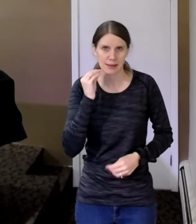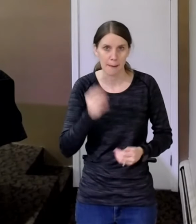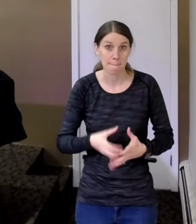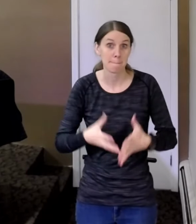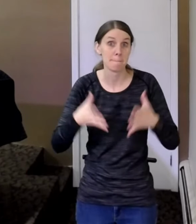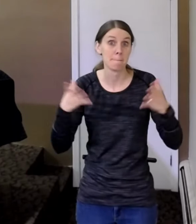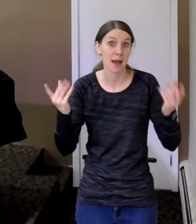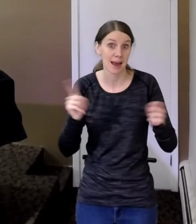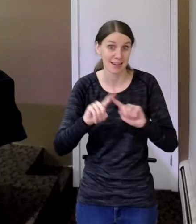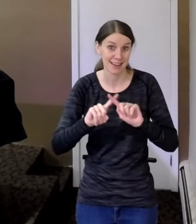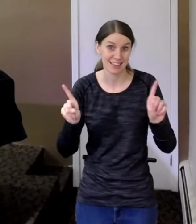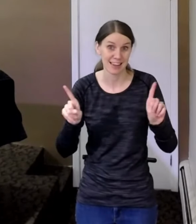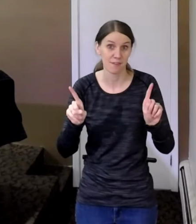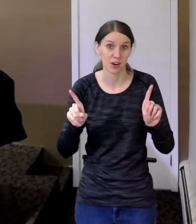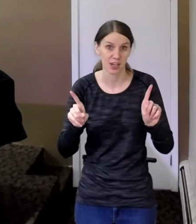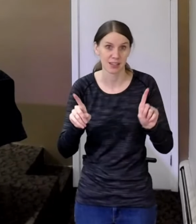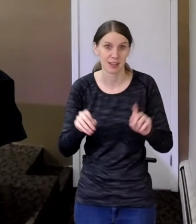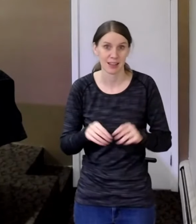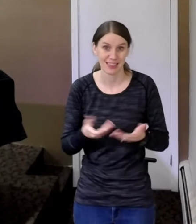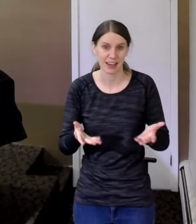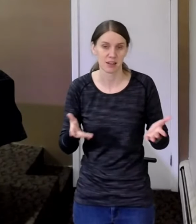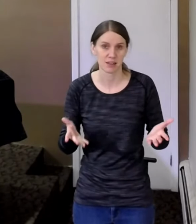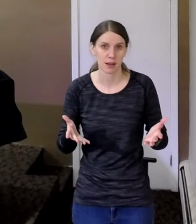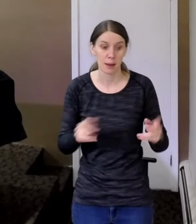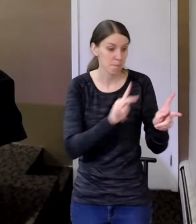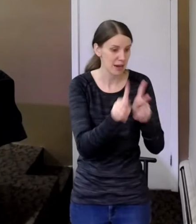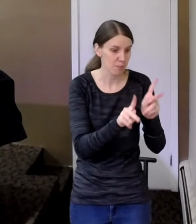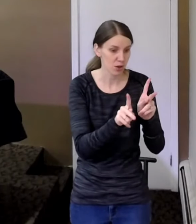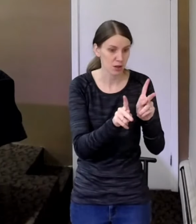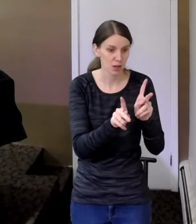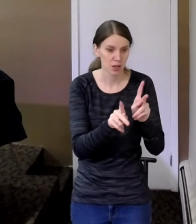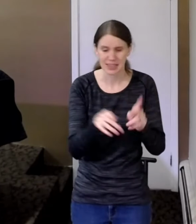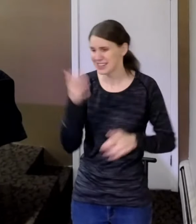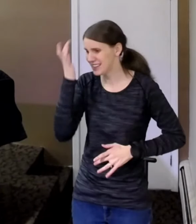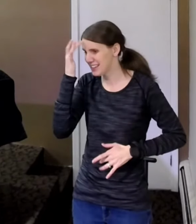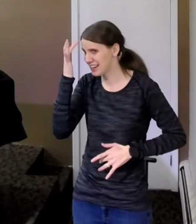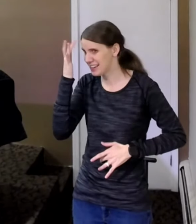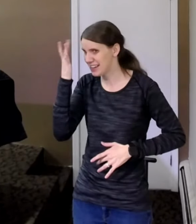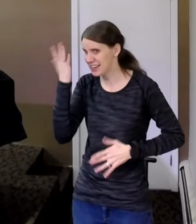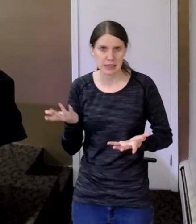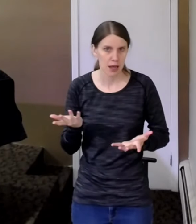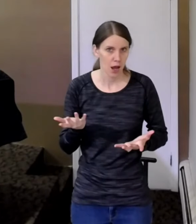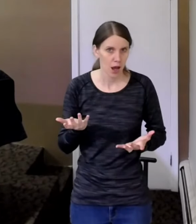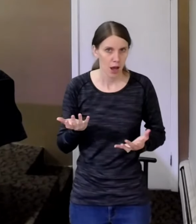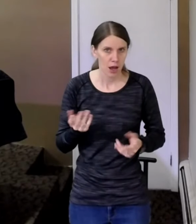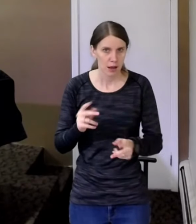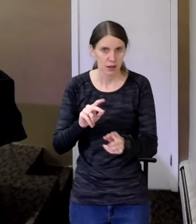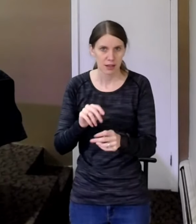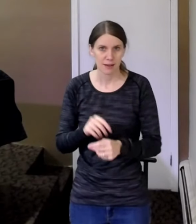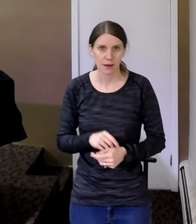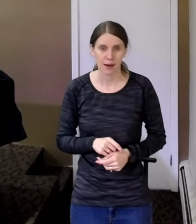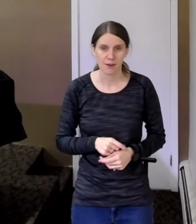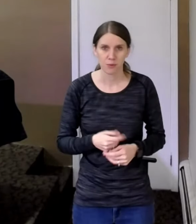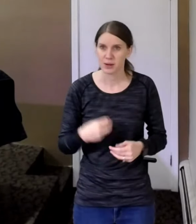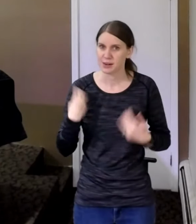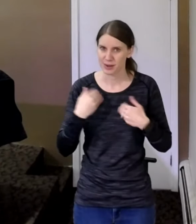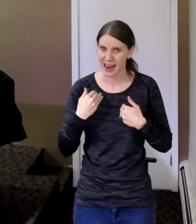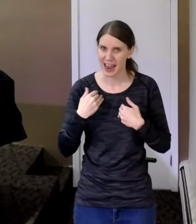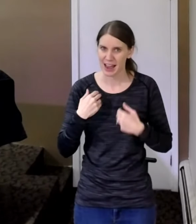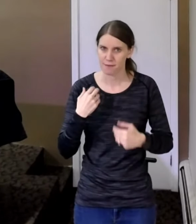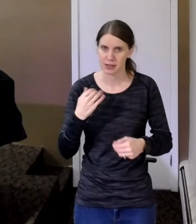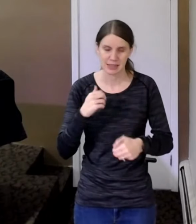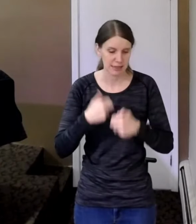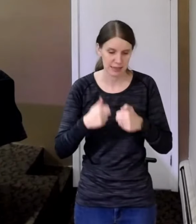things. Scenarios, people, situations, health concerns. I mean, we're all going to face all kinds